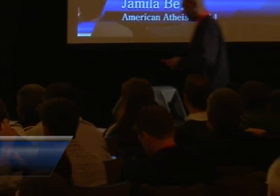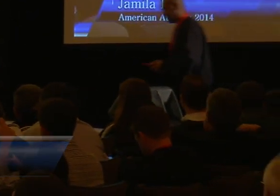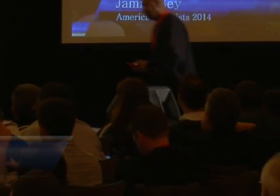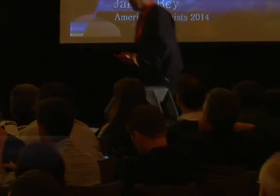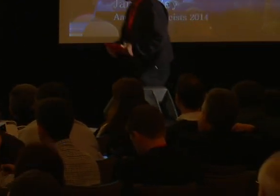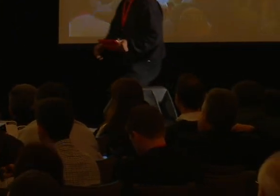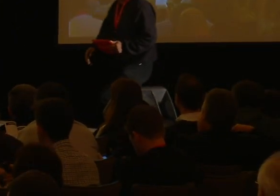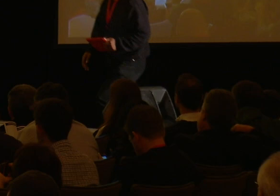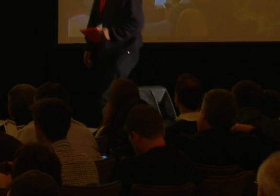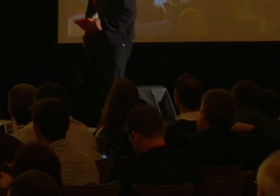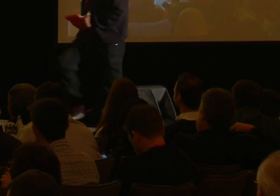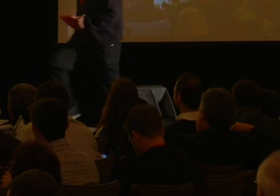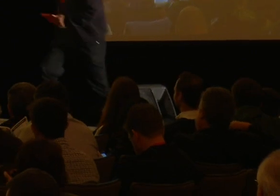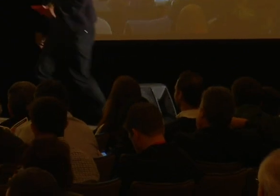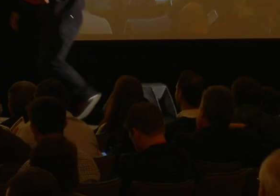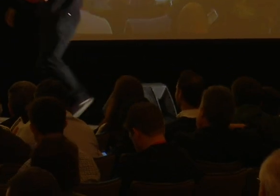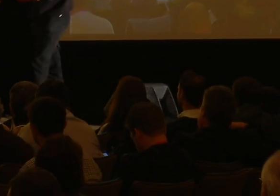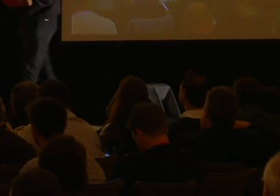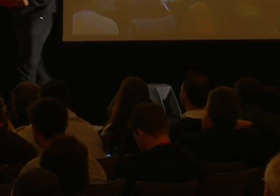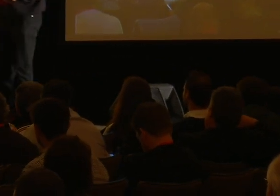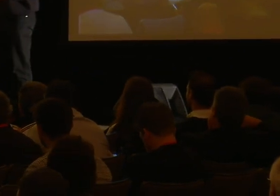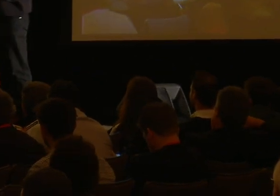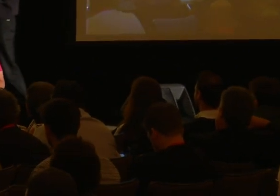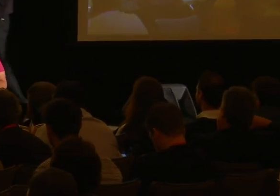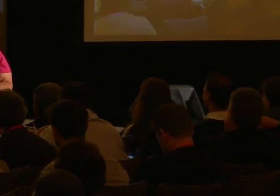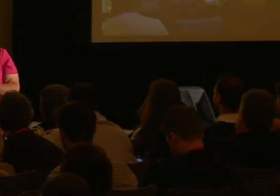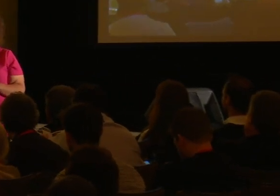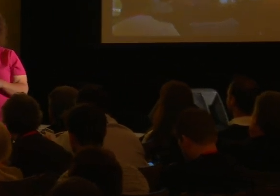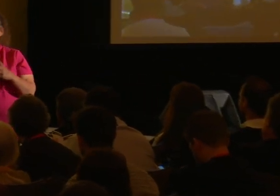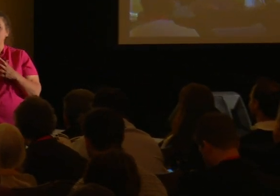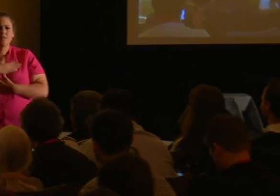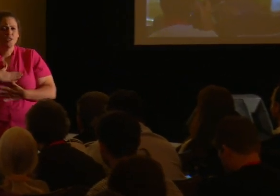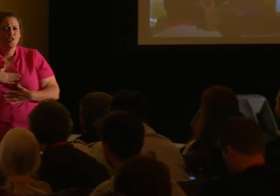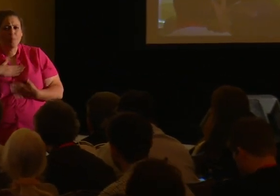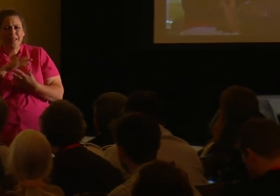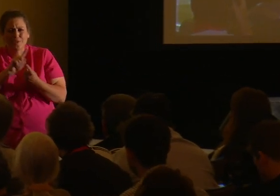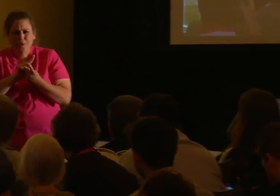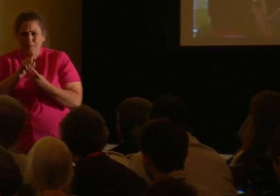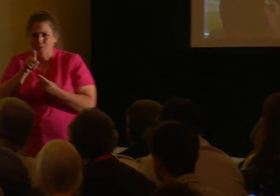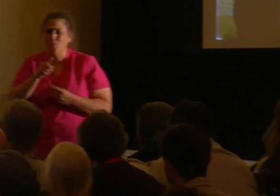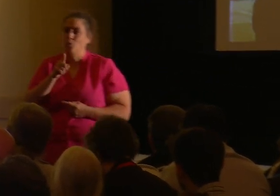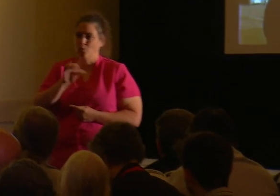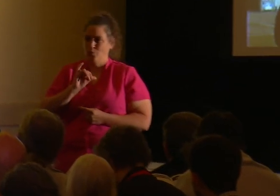to me when I say this, because this is, you know, such a pleasure to meet you, man. Yeah.